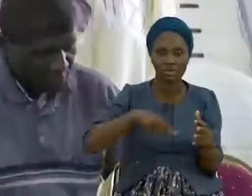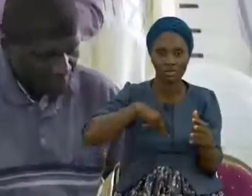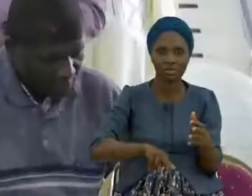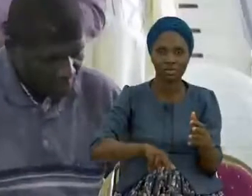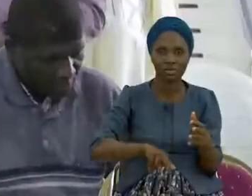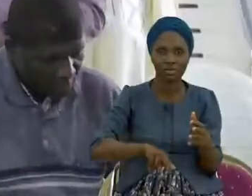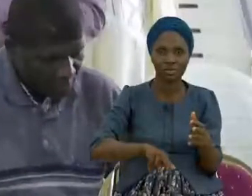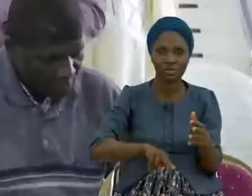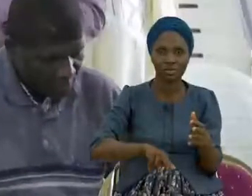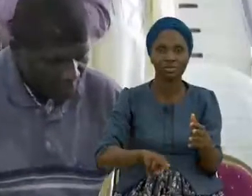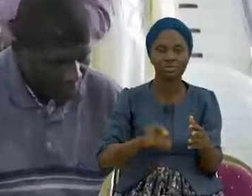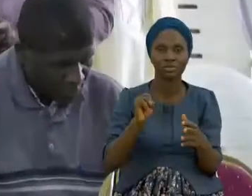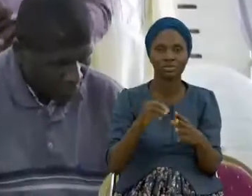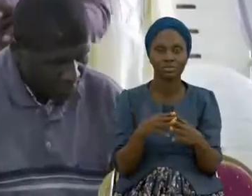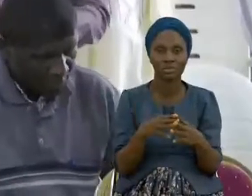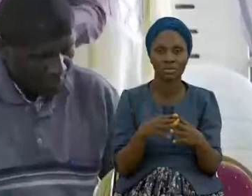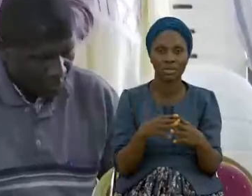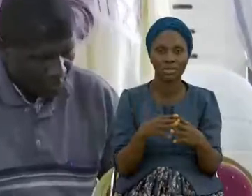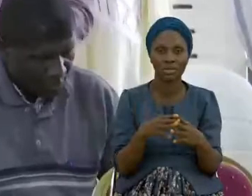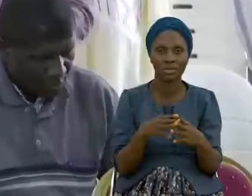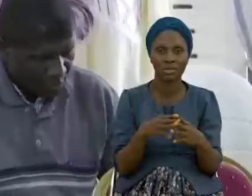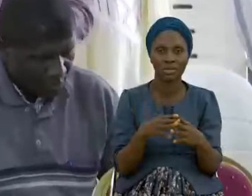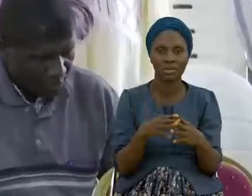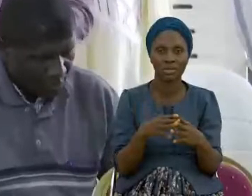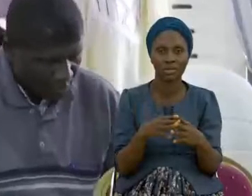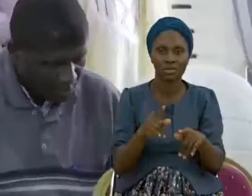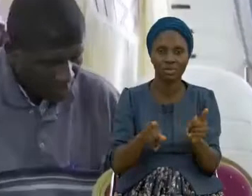but not inwardly righteous